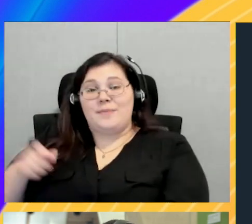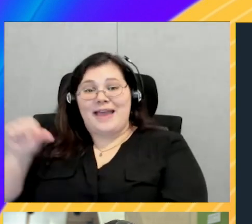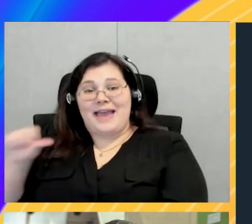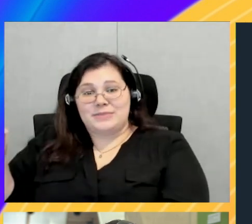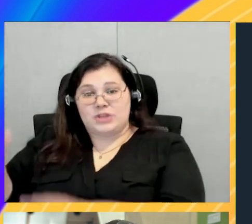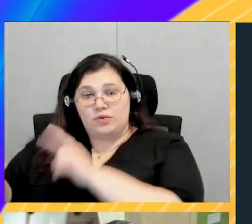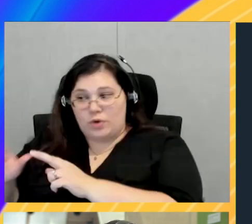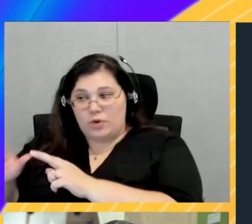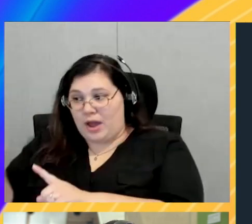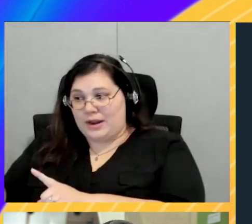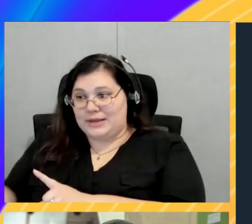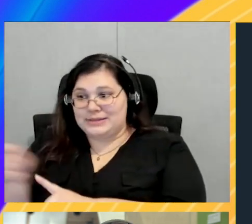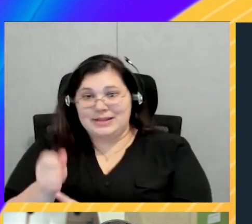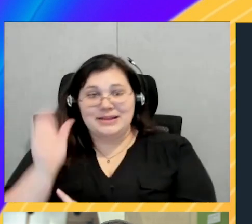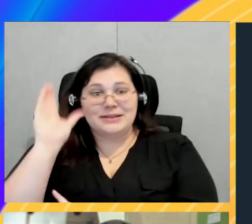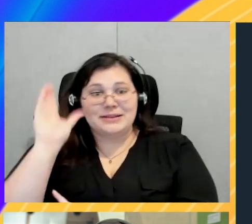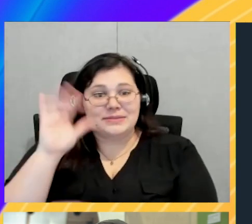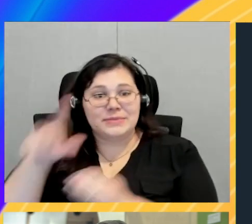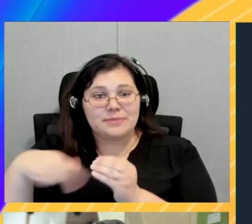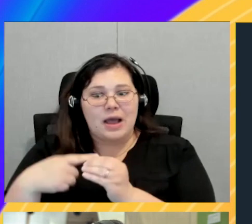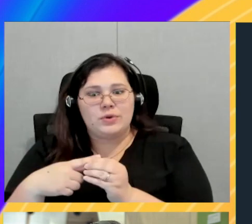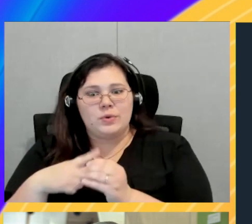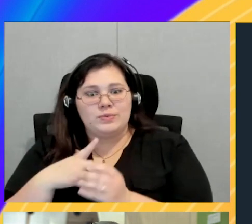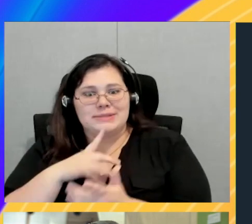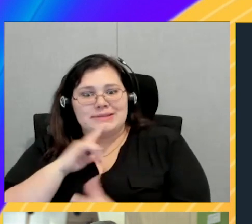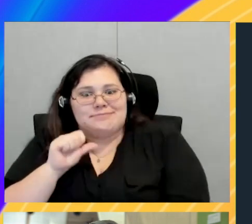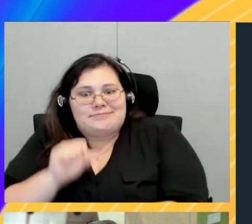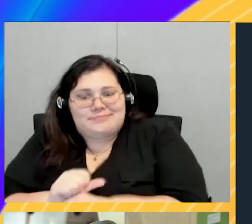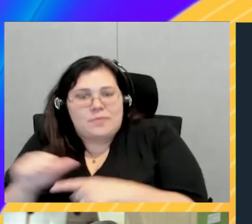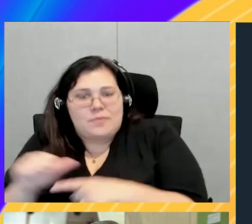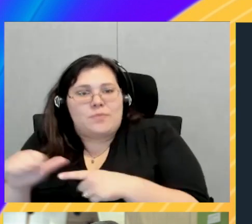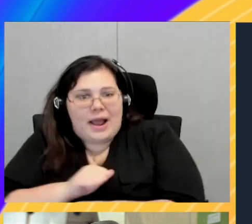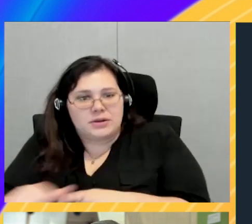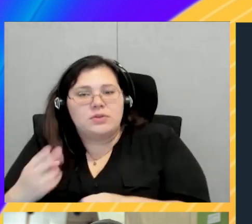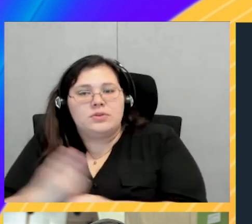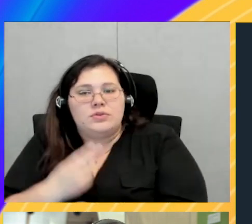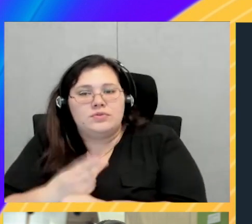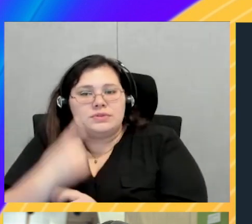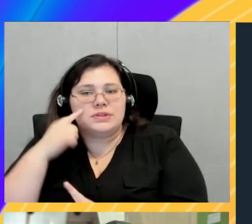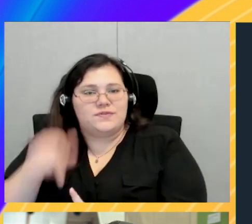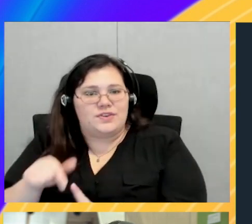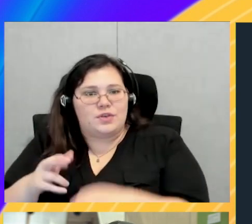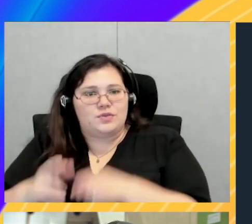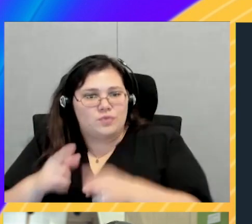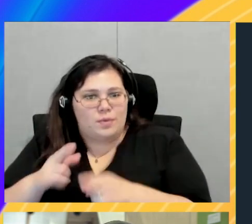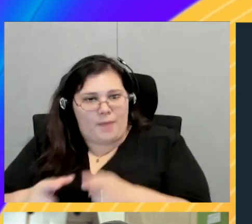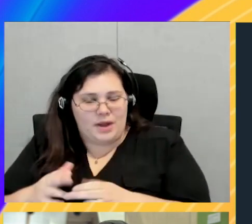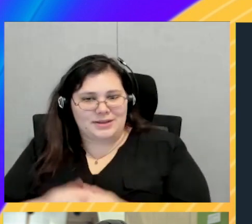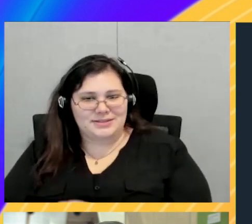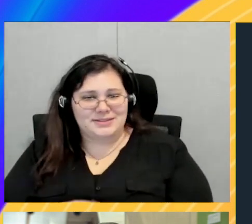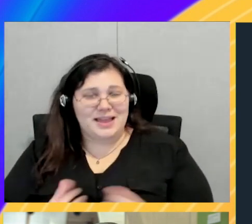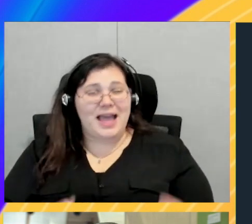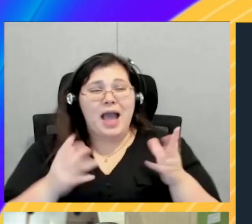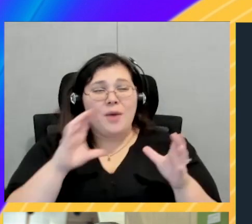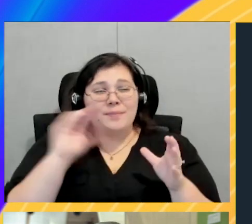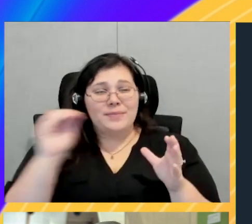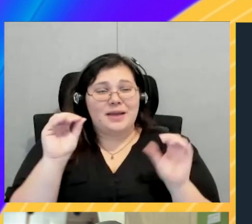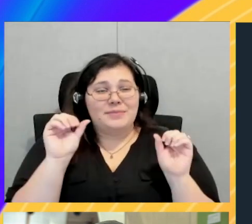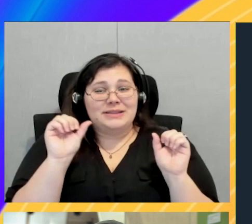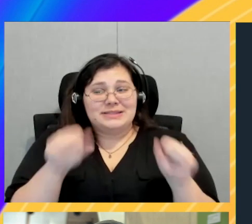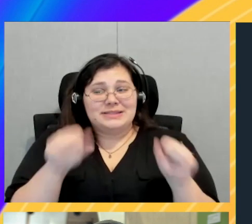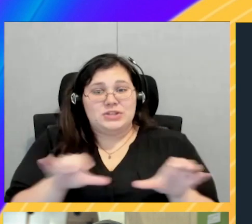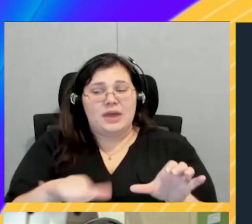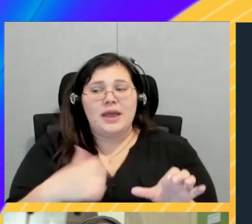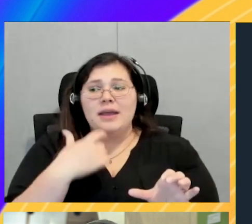within robotics. How many companies can do something like that and actually draw on that talent without any fear of